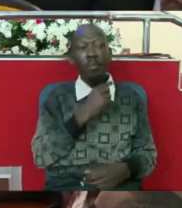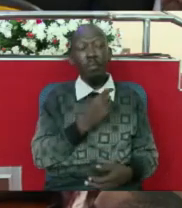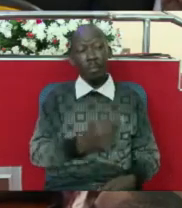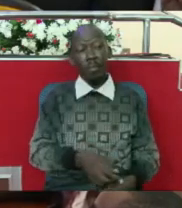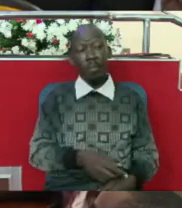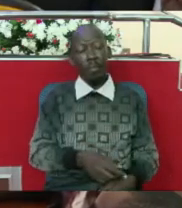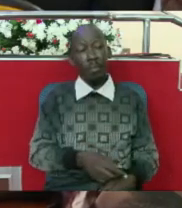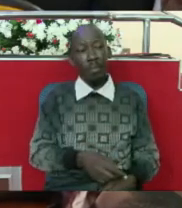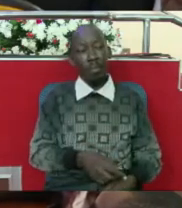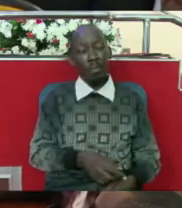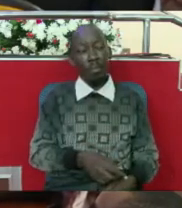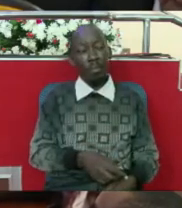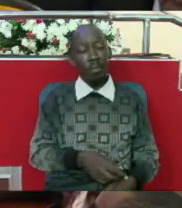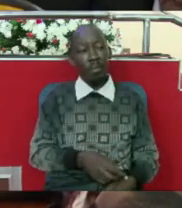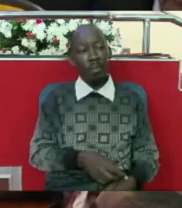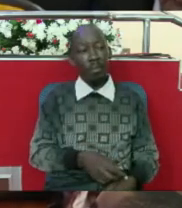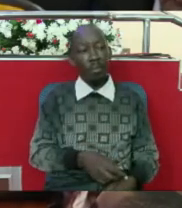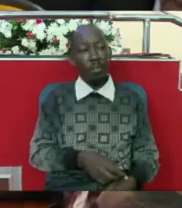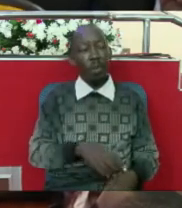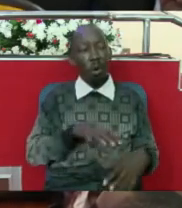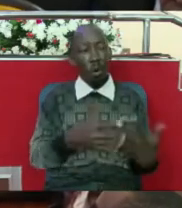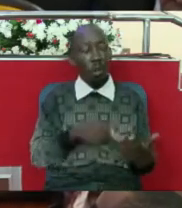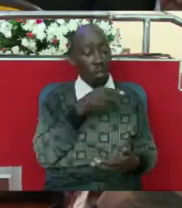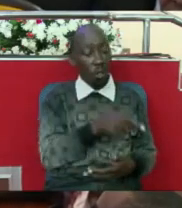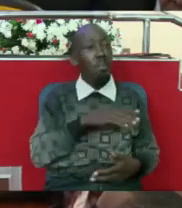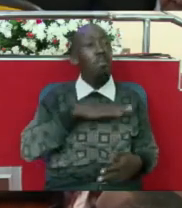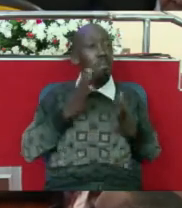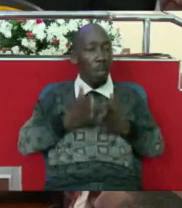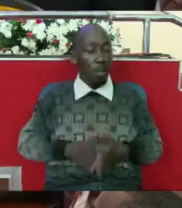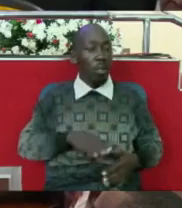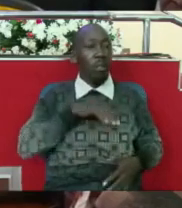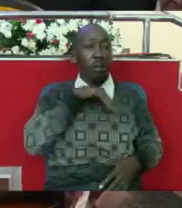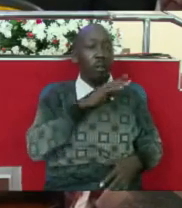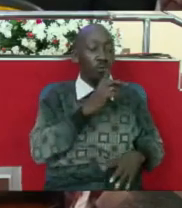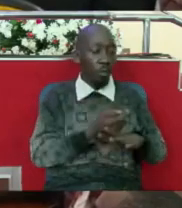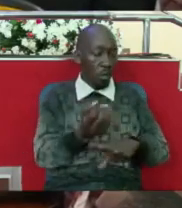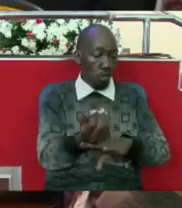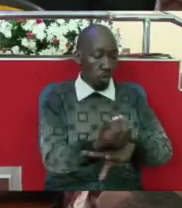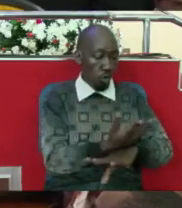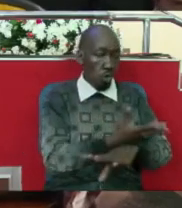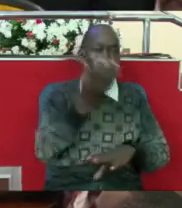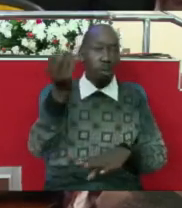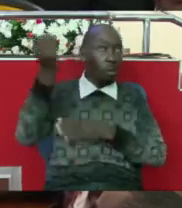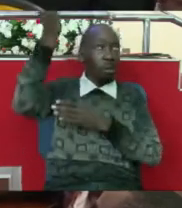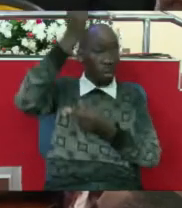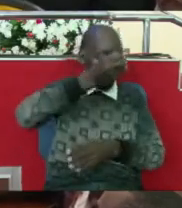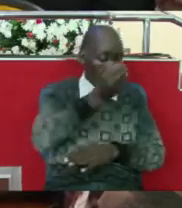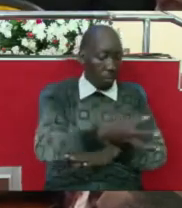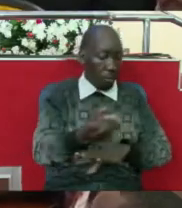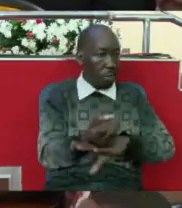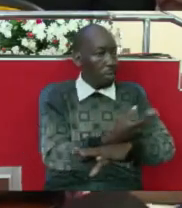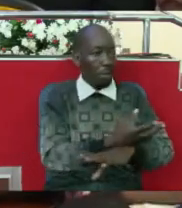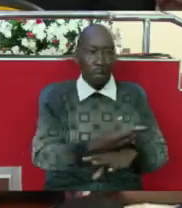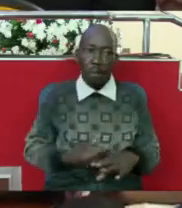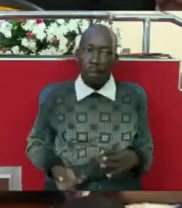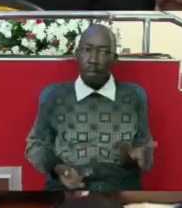alimchukua mtoto yule nyumbani. Or that this person died from the cancer that was given to them by God. Ya kwamba aliweza kuaga kwa